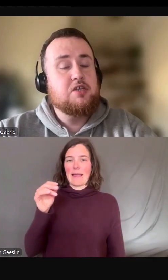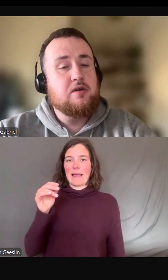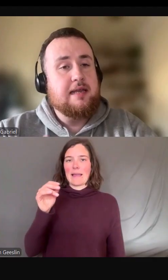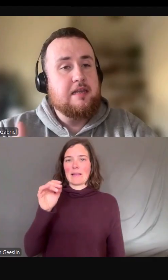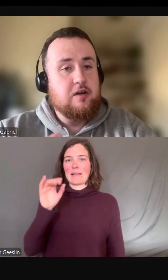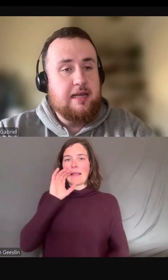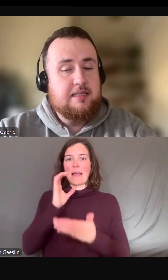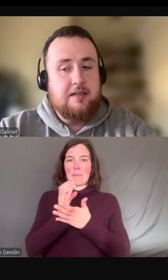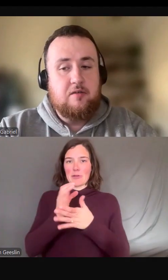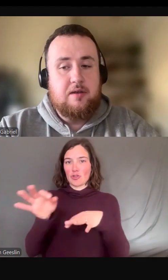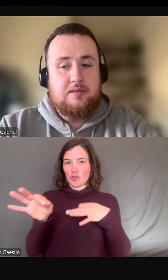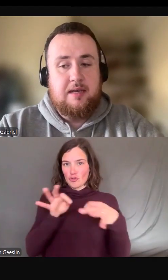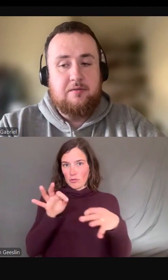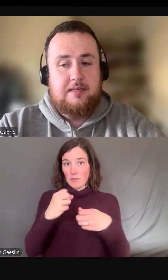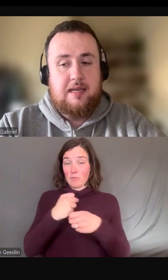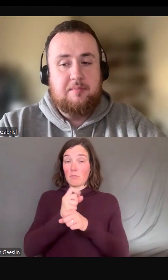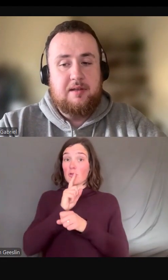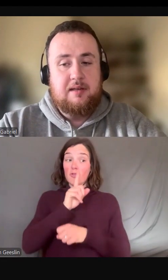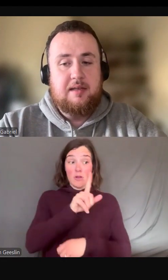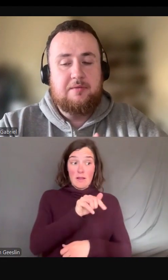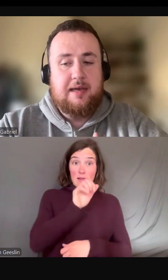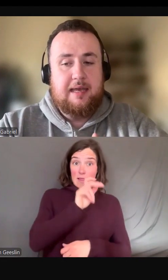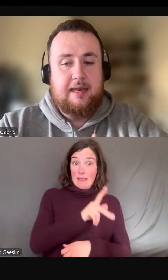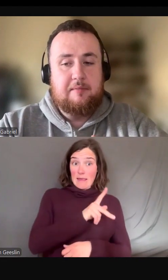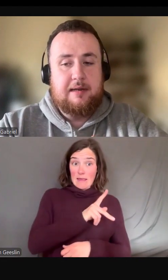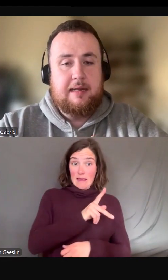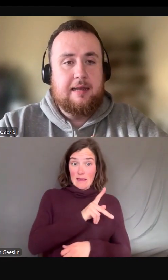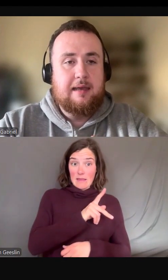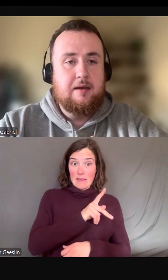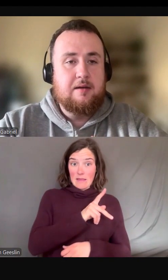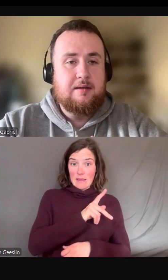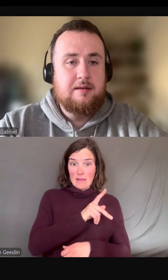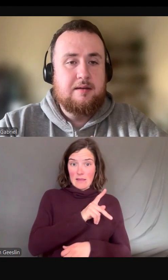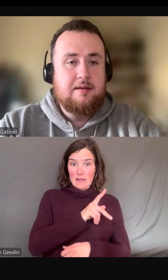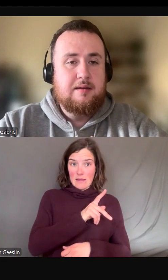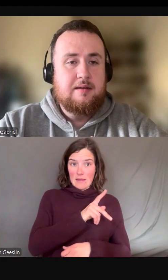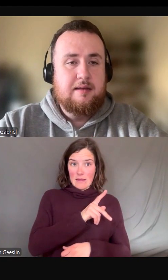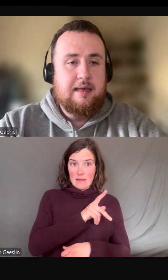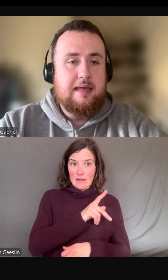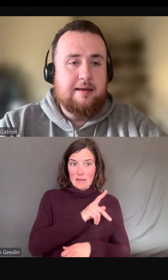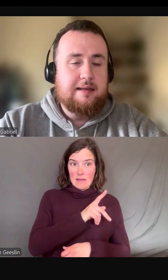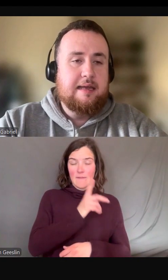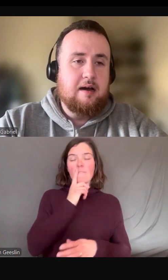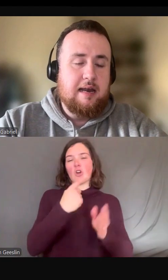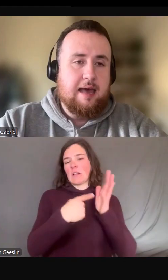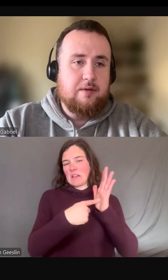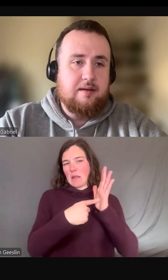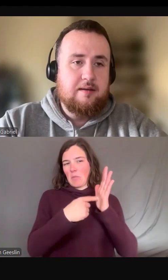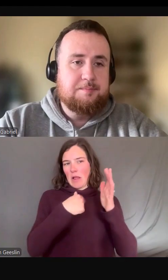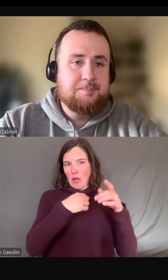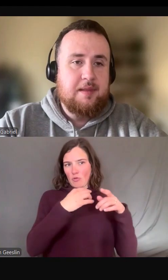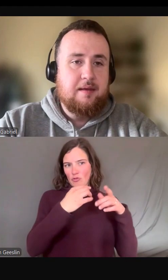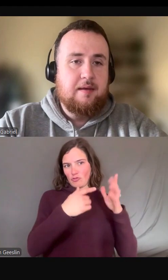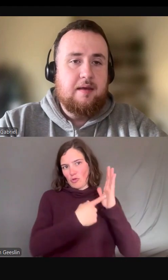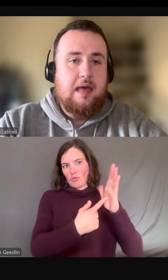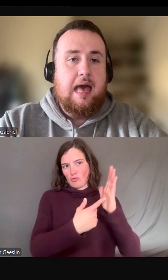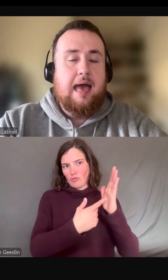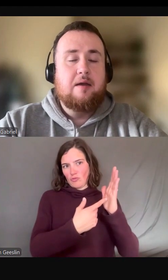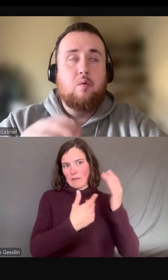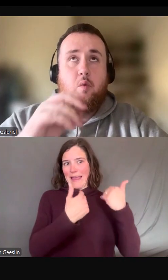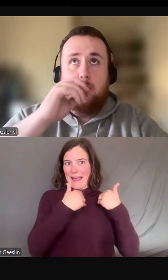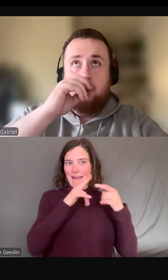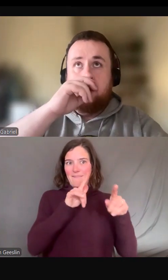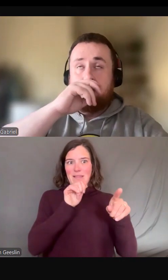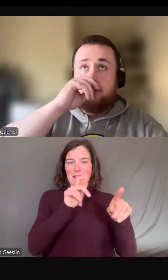make sure that their links that they're using, for example, if I enable a link here, they all have it.